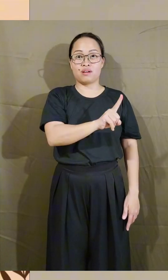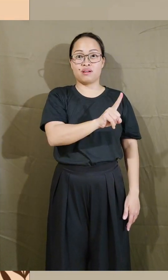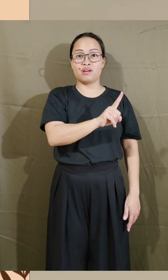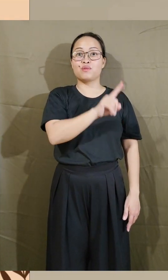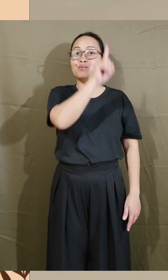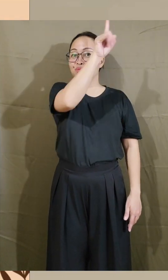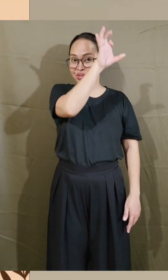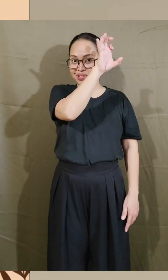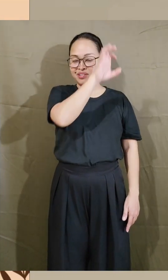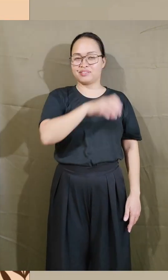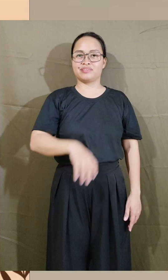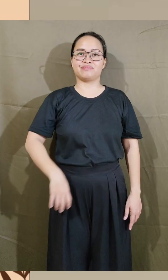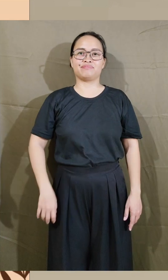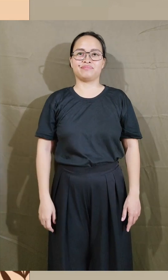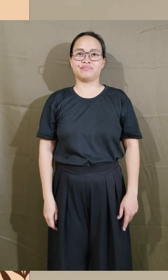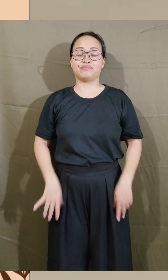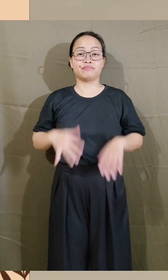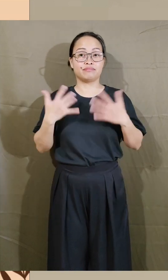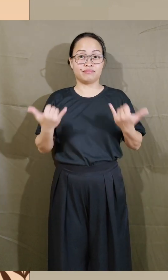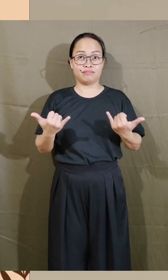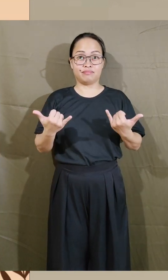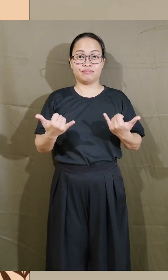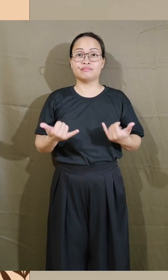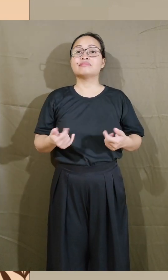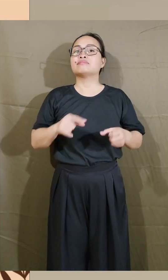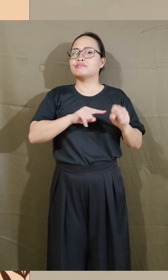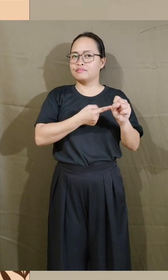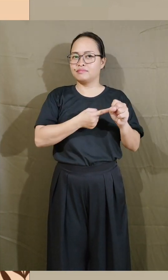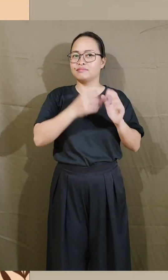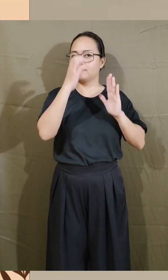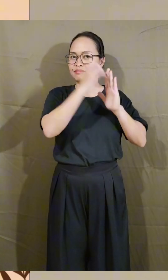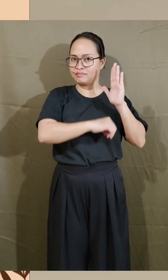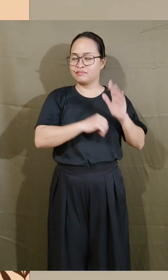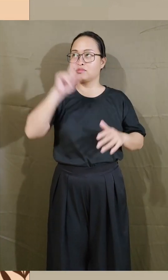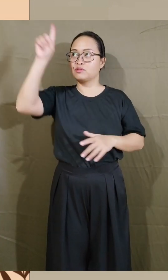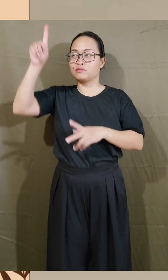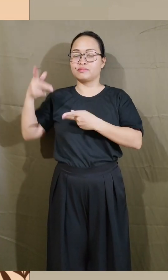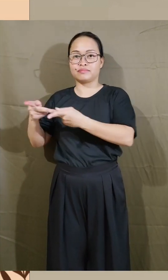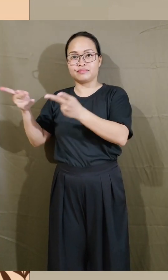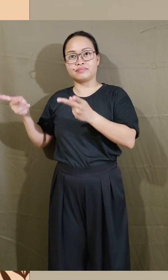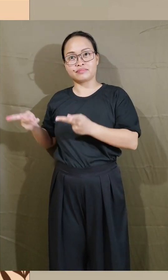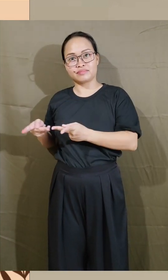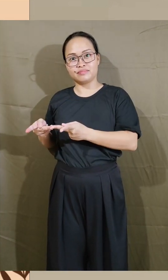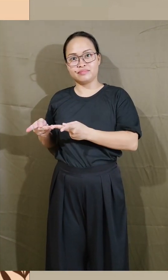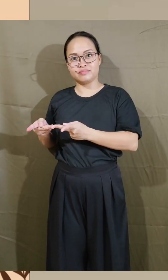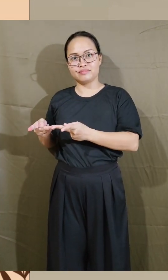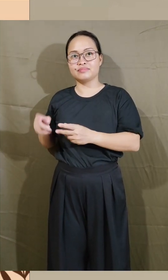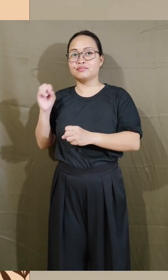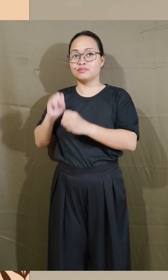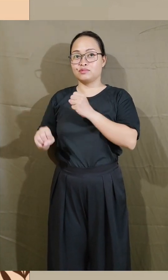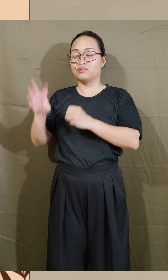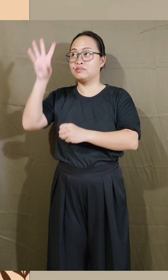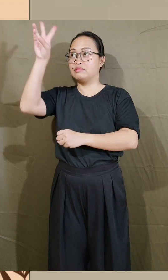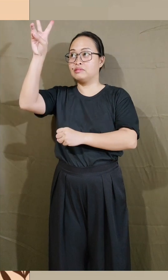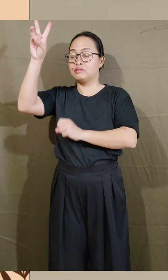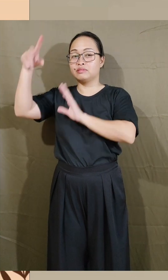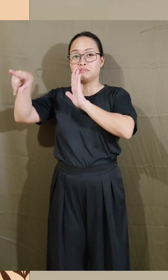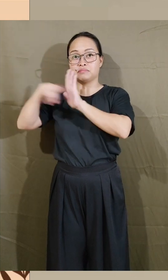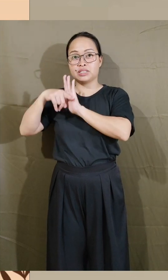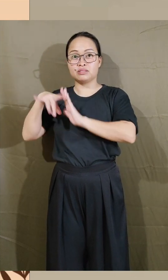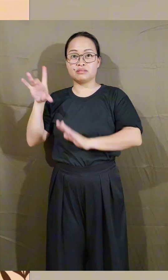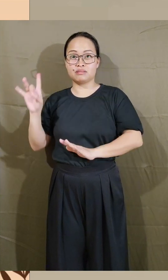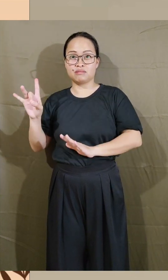100. Now let's start subtracting in ones place. So 6 minus